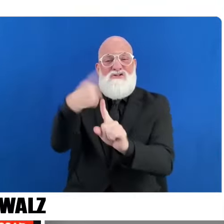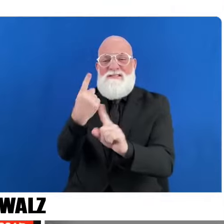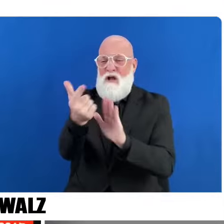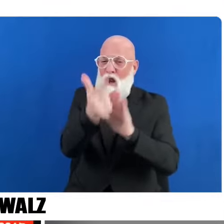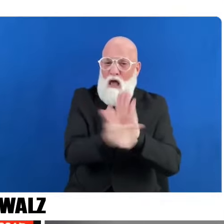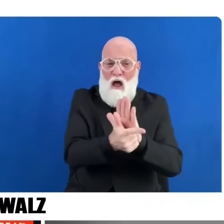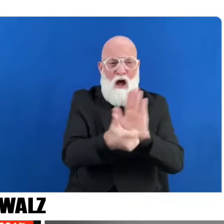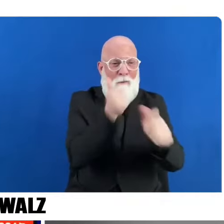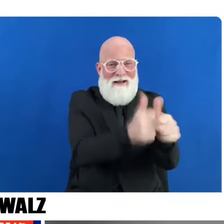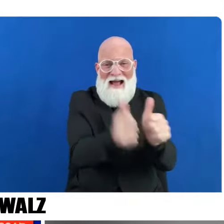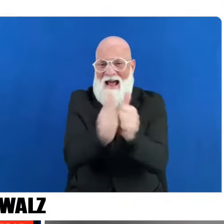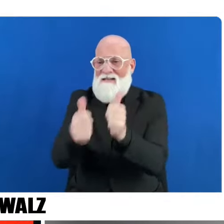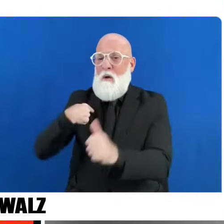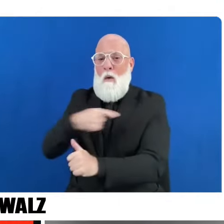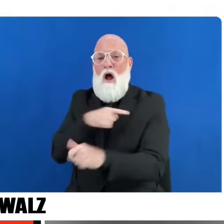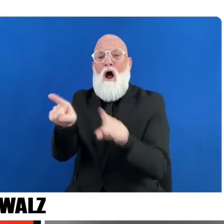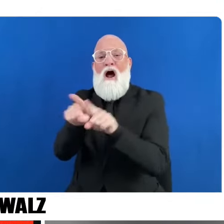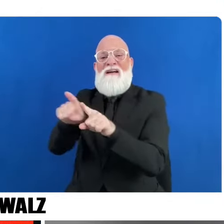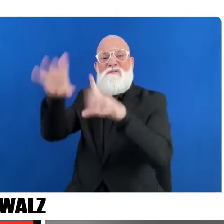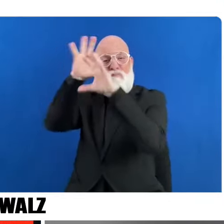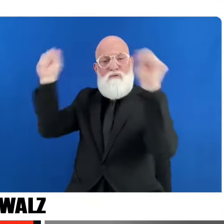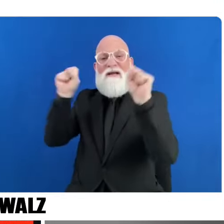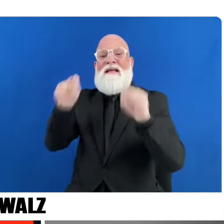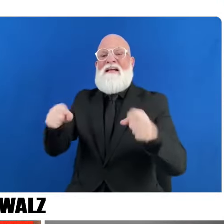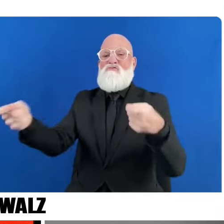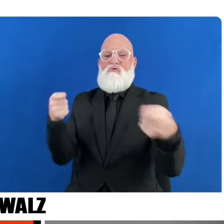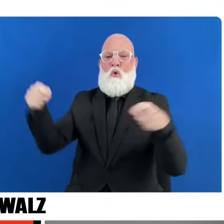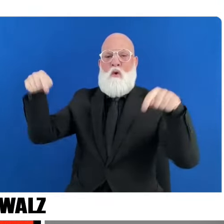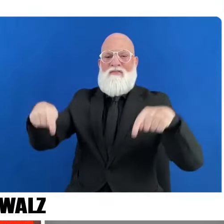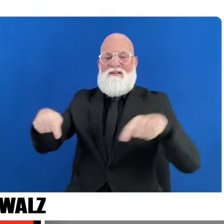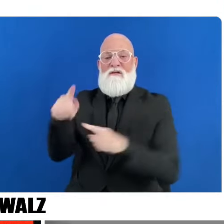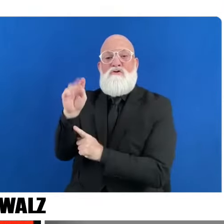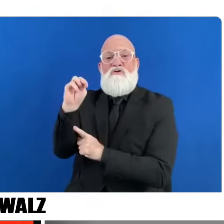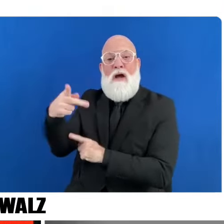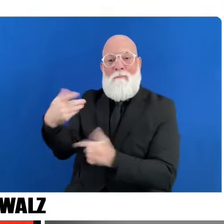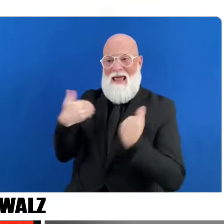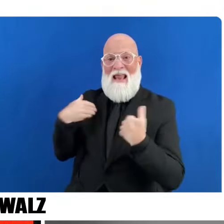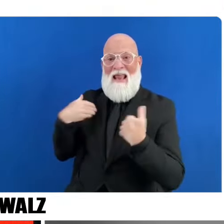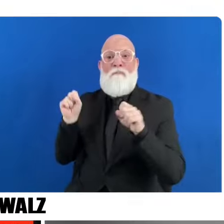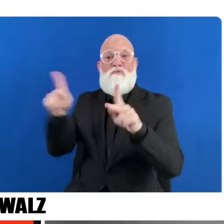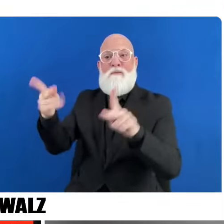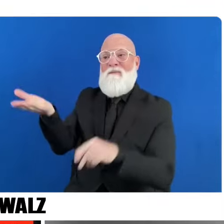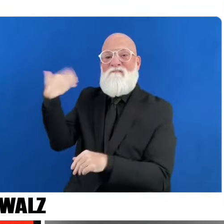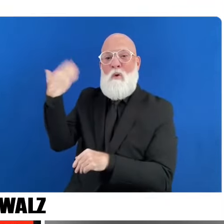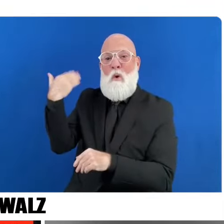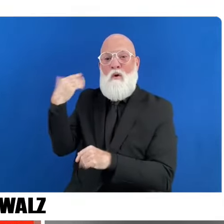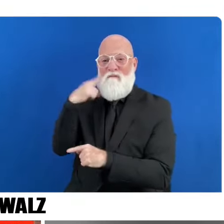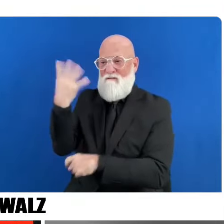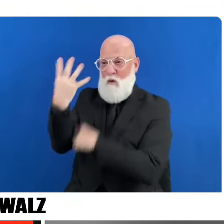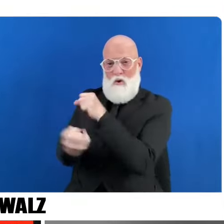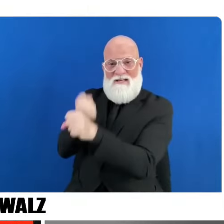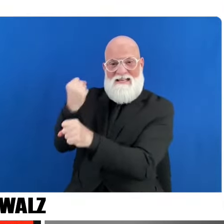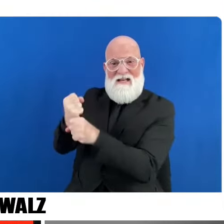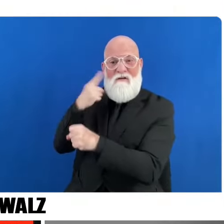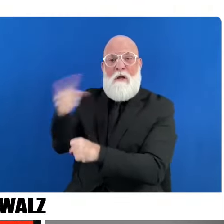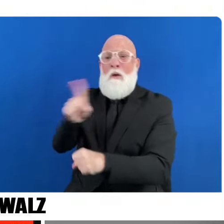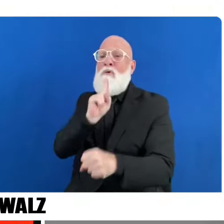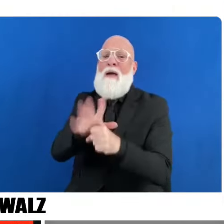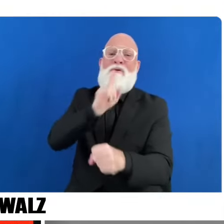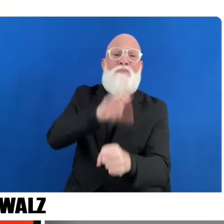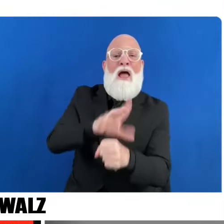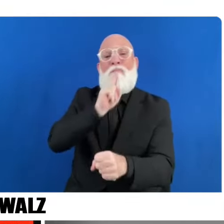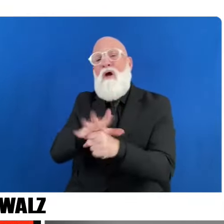this. Donald Trump had 4 years. He had 4 years to do this, and he promised you, America, how easy it would be. I'll build you a big,